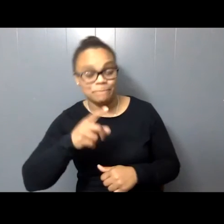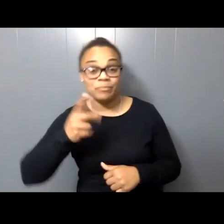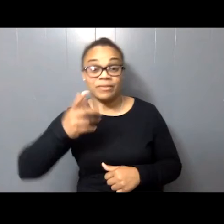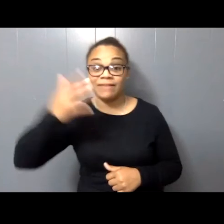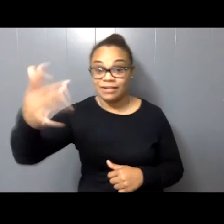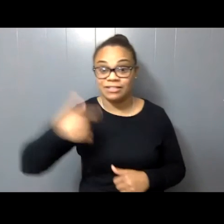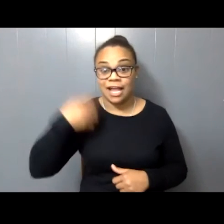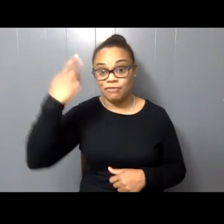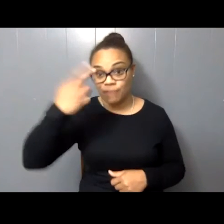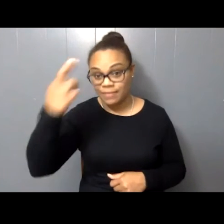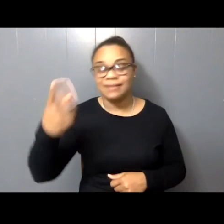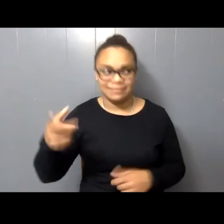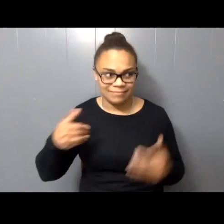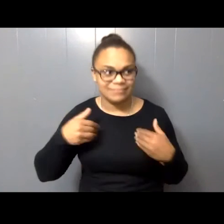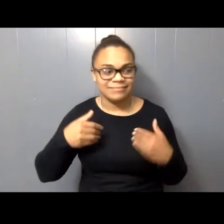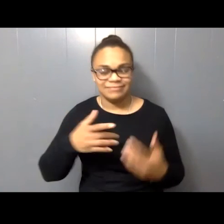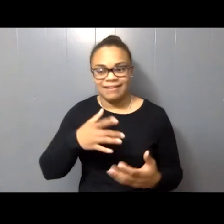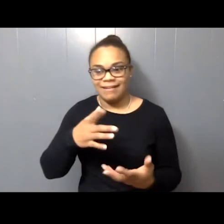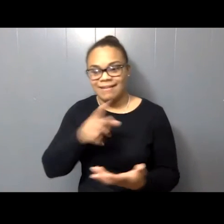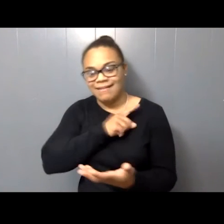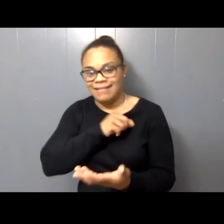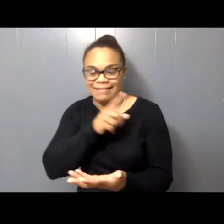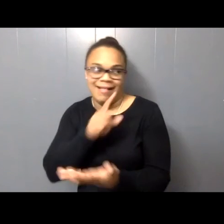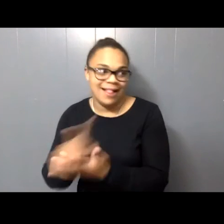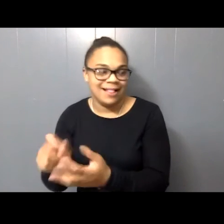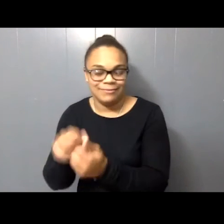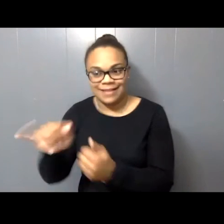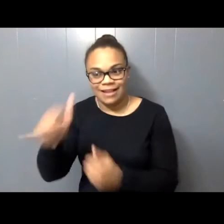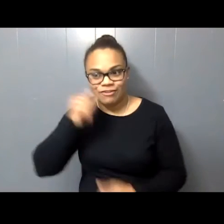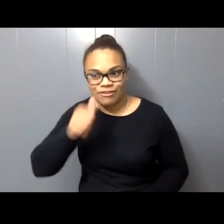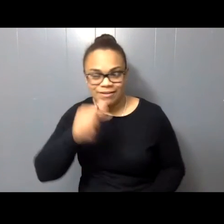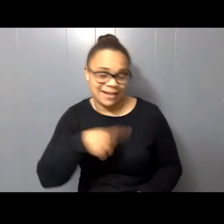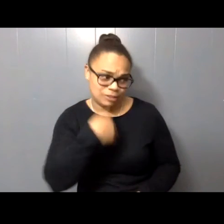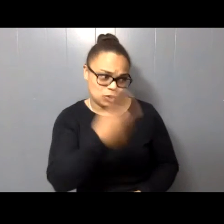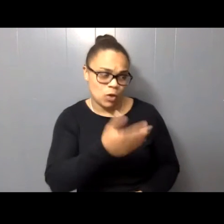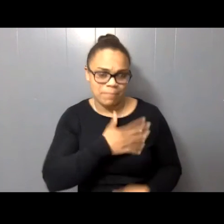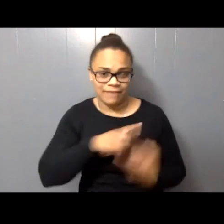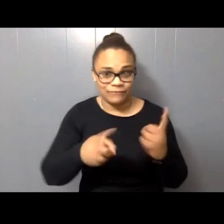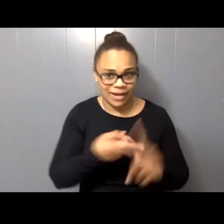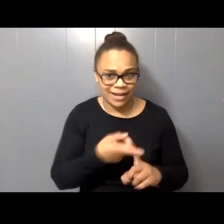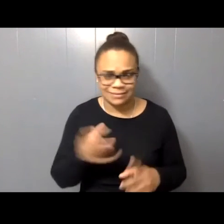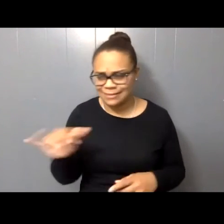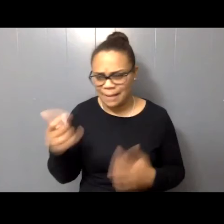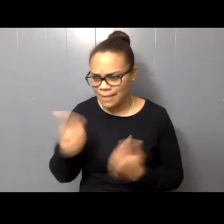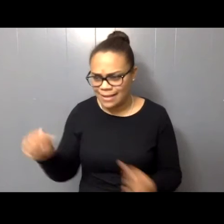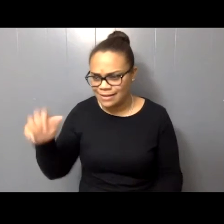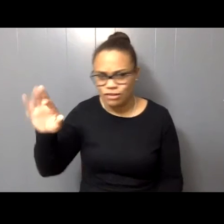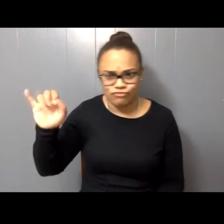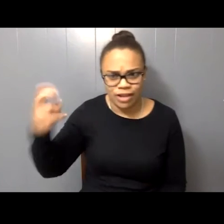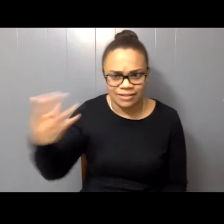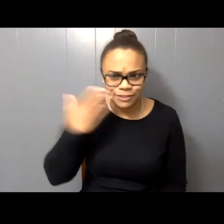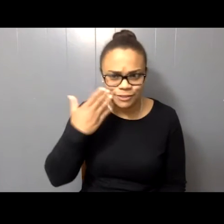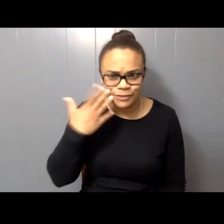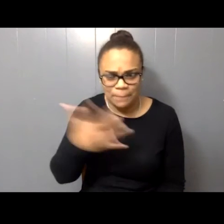girl, I told my friends about it, you know, like you would with a normal crush. And so I guess that was kind of my